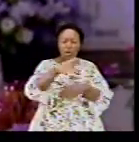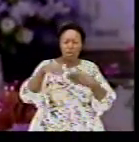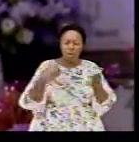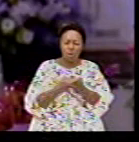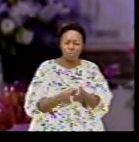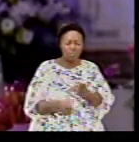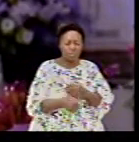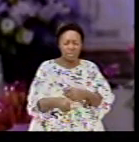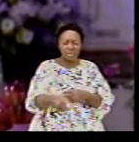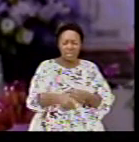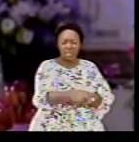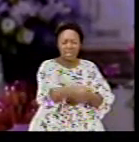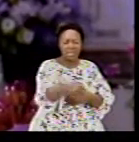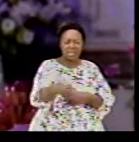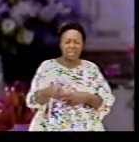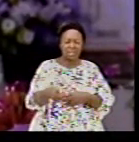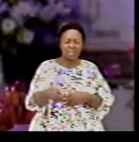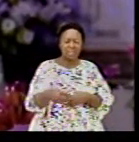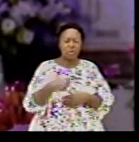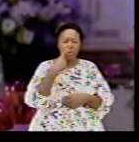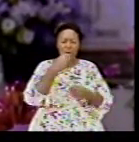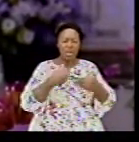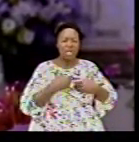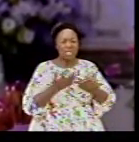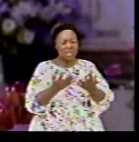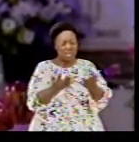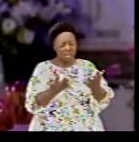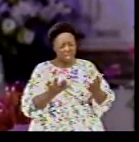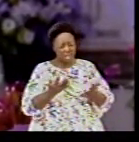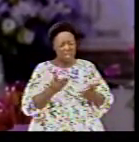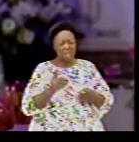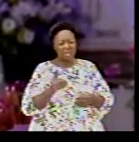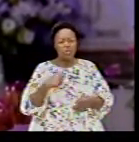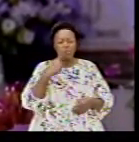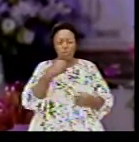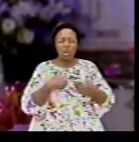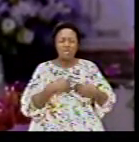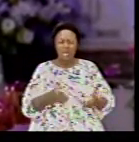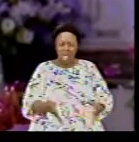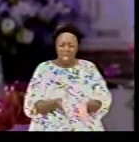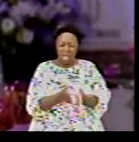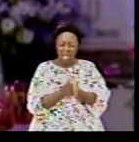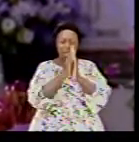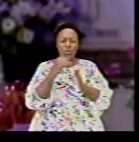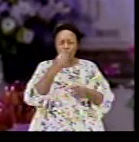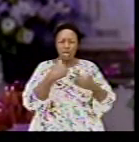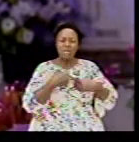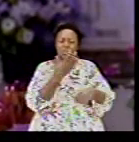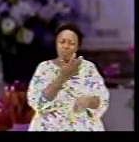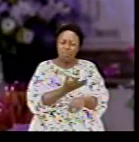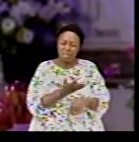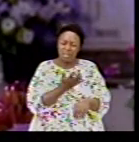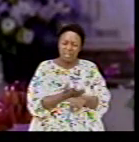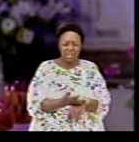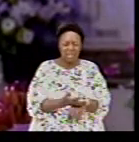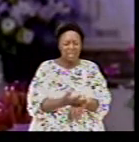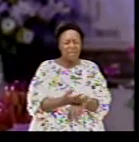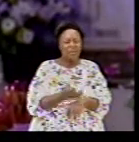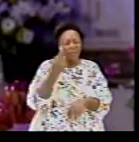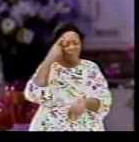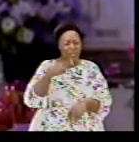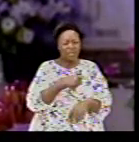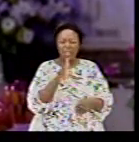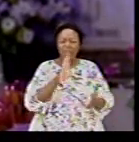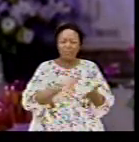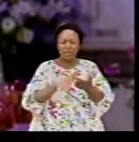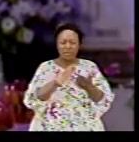these who have desired, who have asked, who have pleaded for their